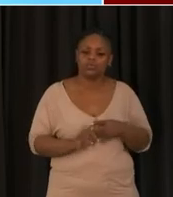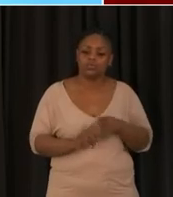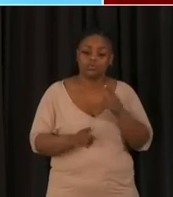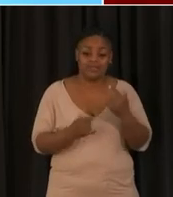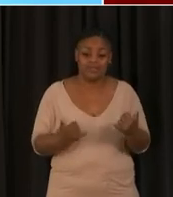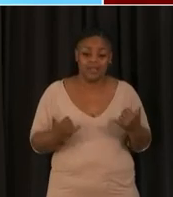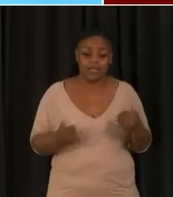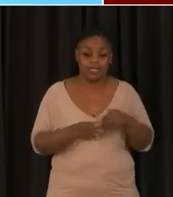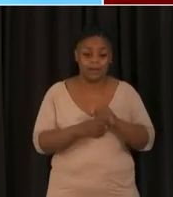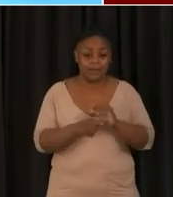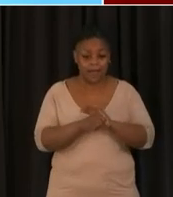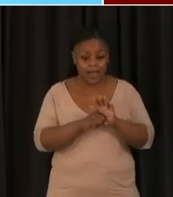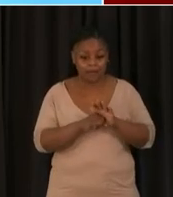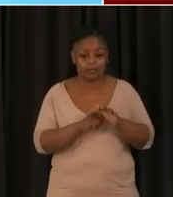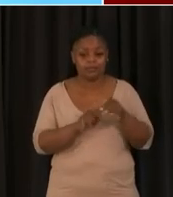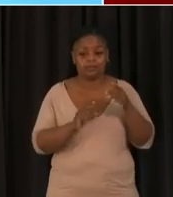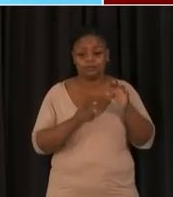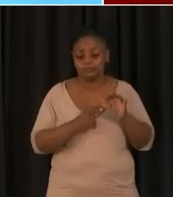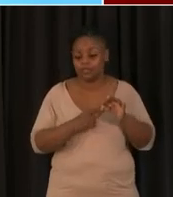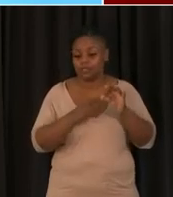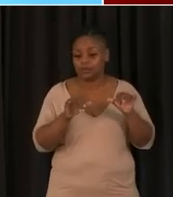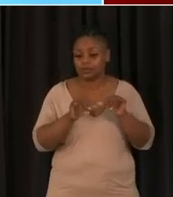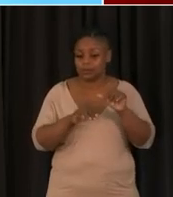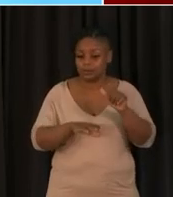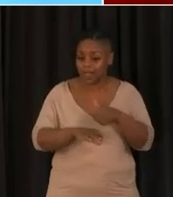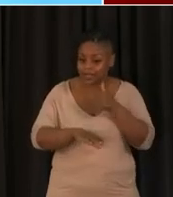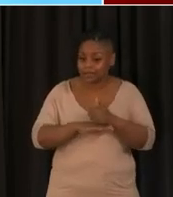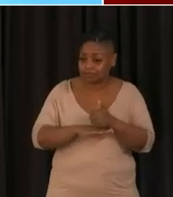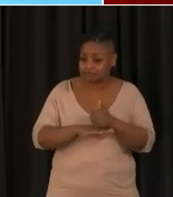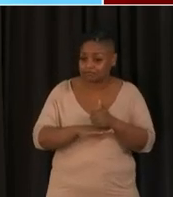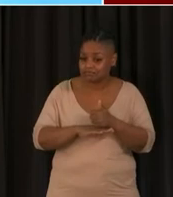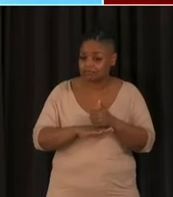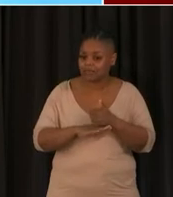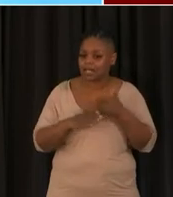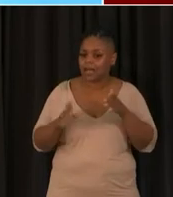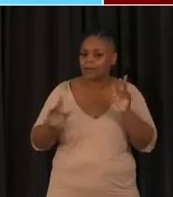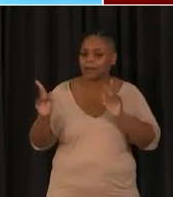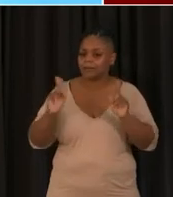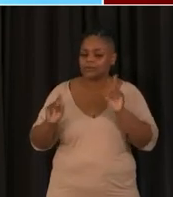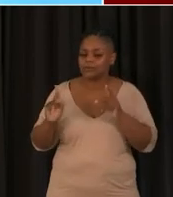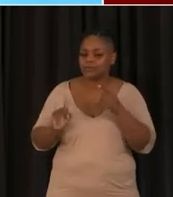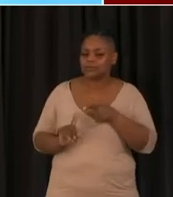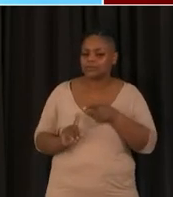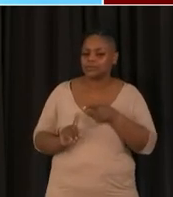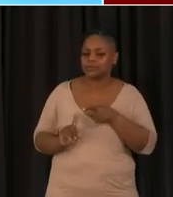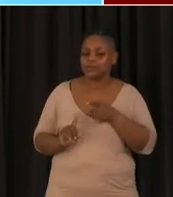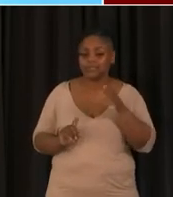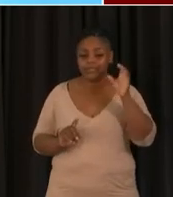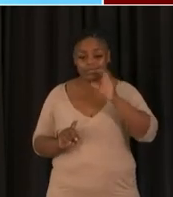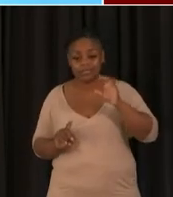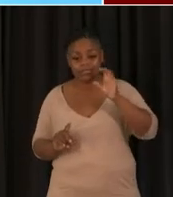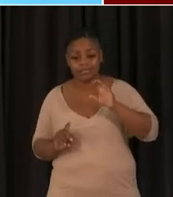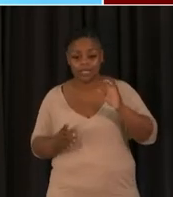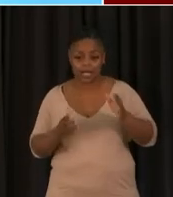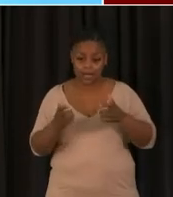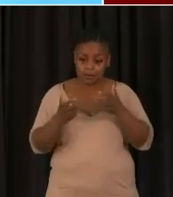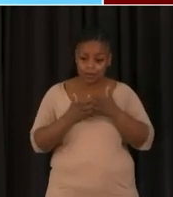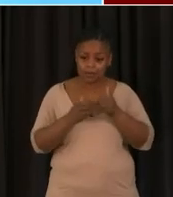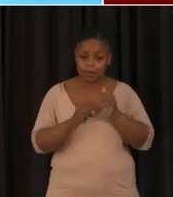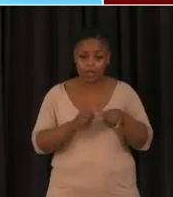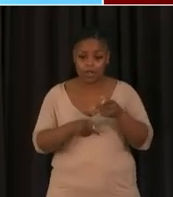can continue to target recovery efforts towards the neighborhoods with the greatest needs by suspending fees and fines, which are often